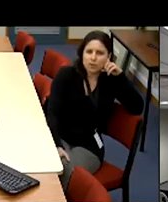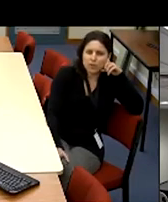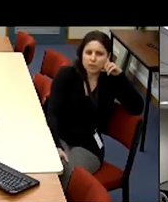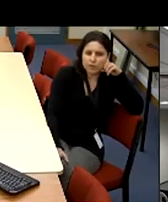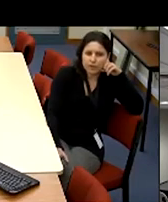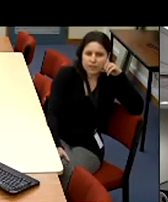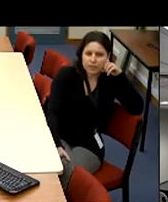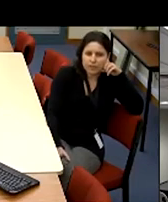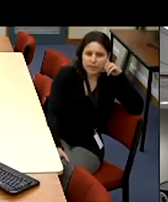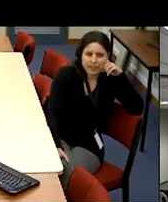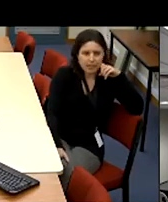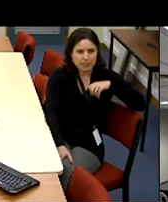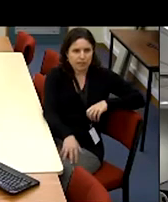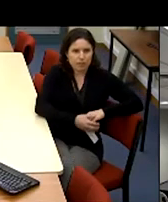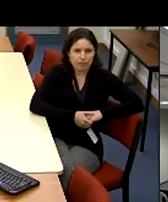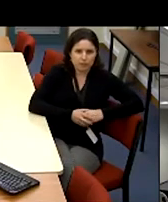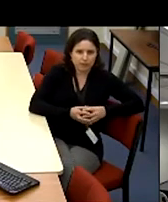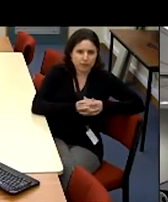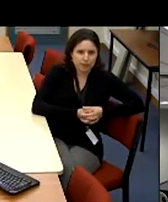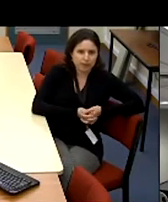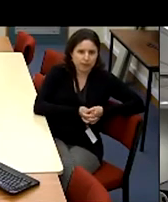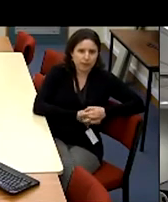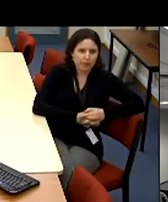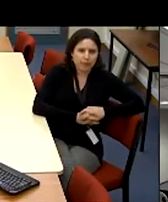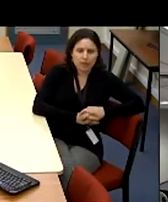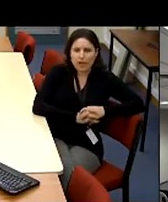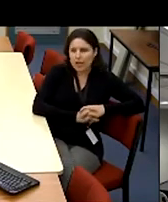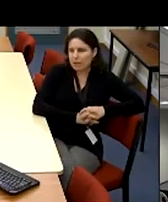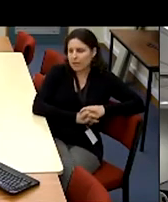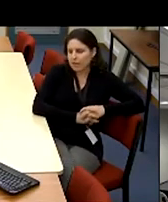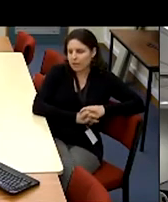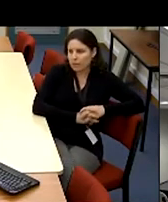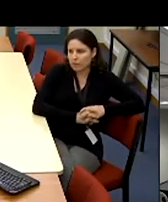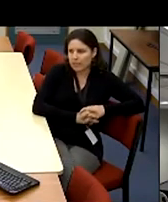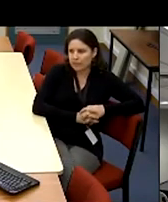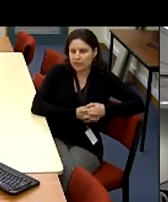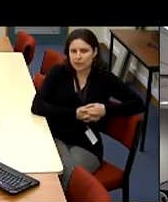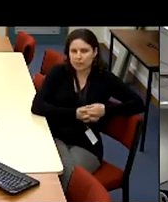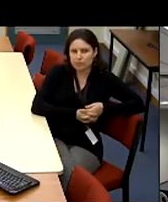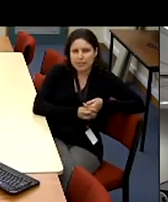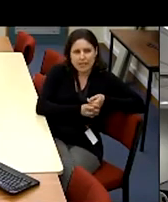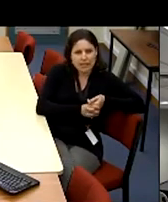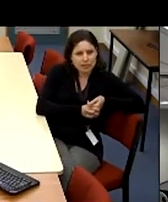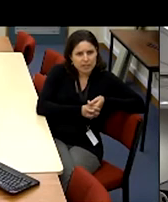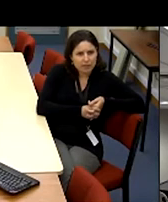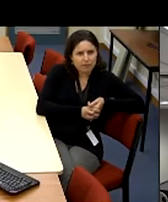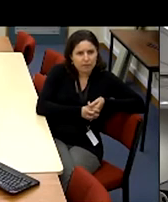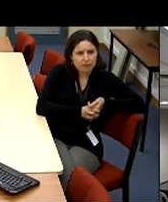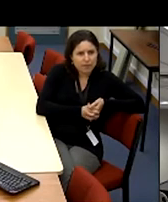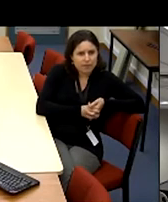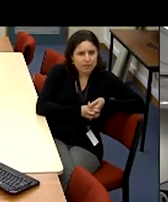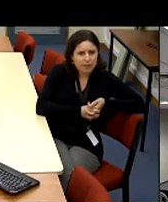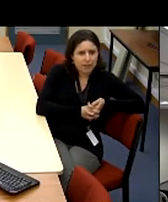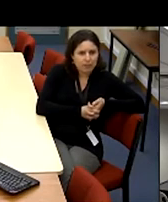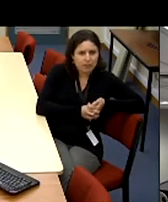Because I know Auckland University has also started up a scholarship for refugee background youth. And that was heavily, Rhys Gardy was heavily